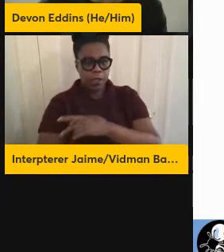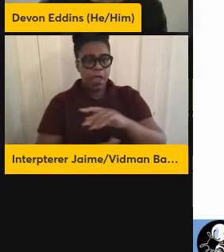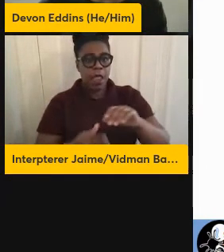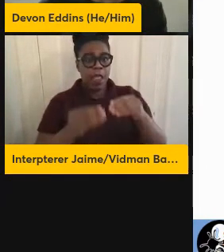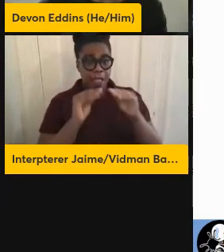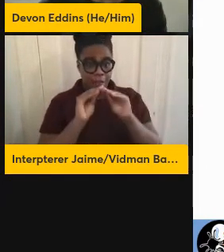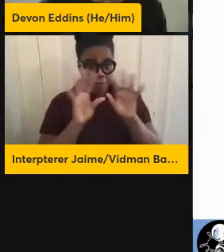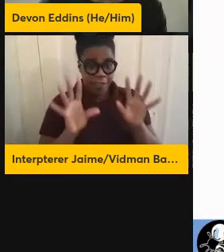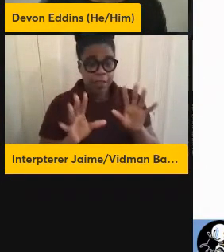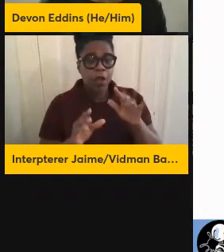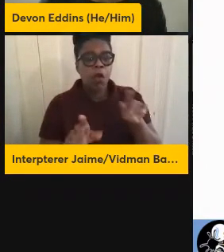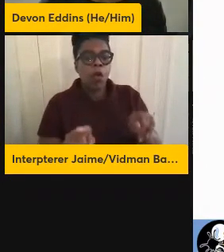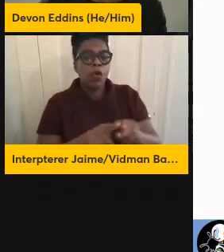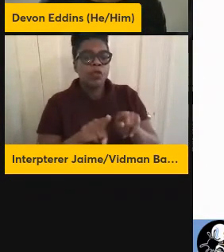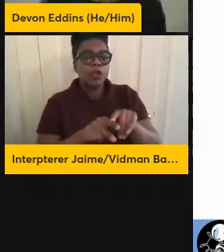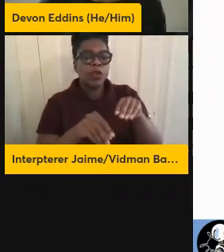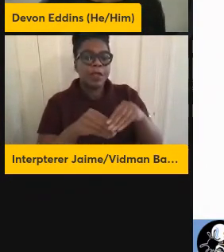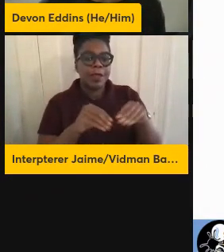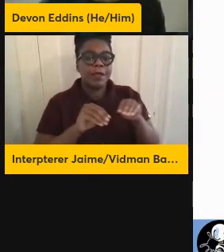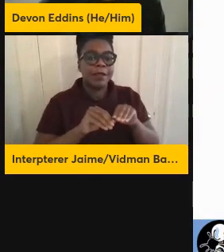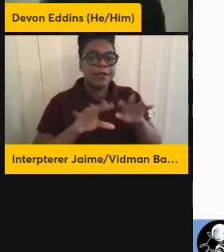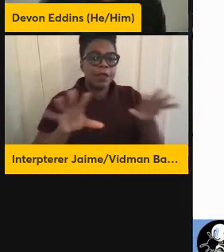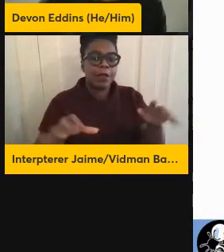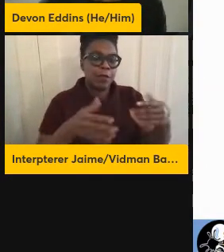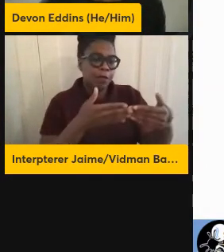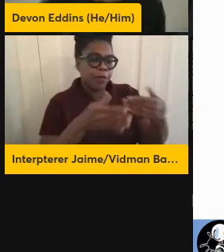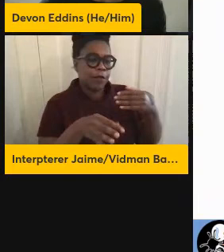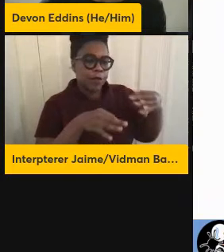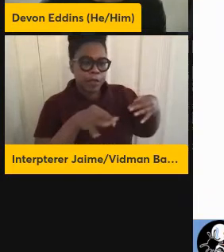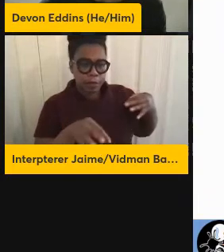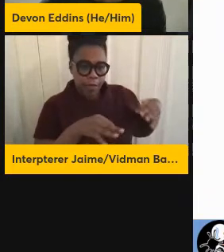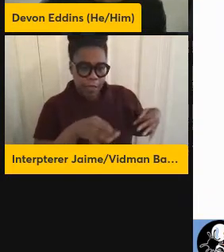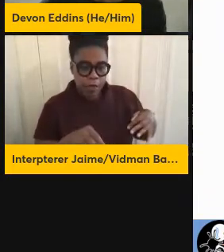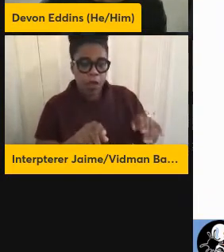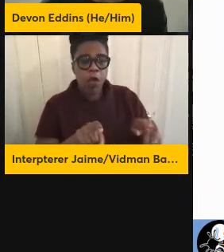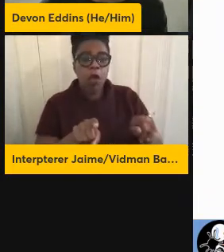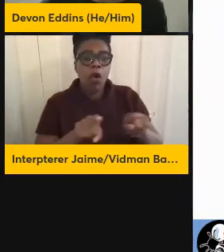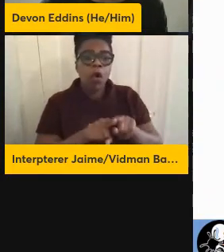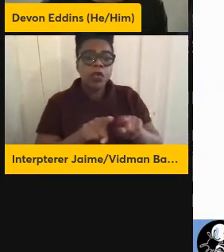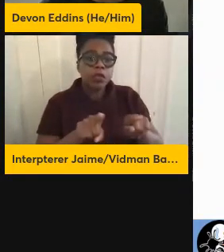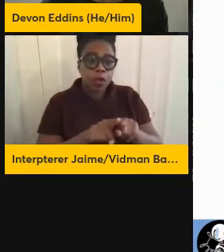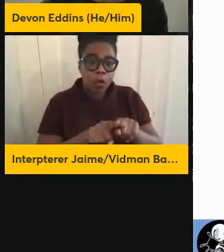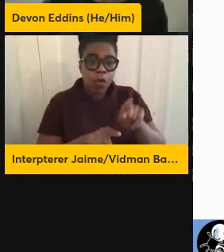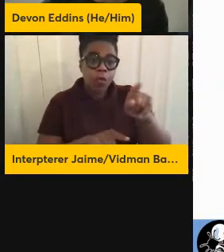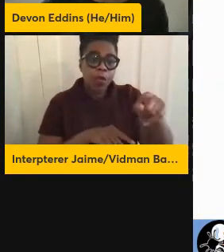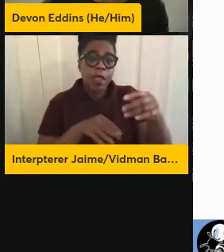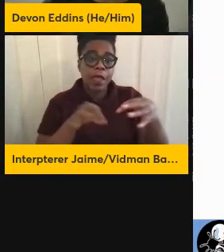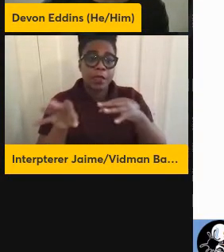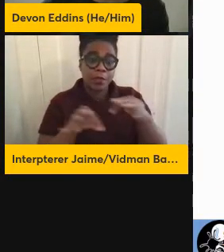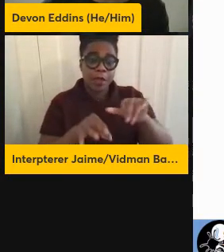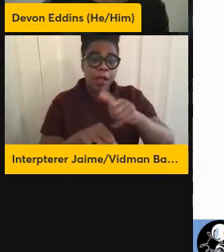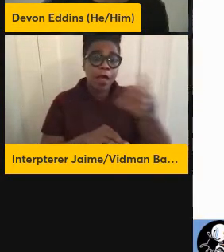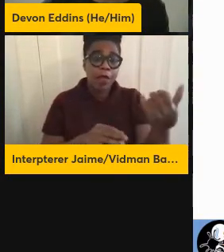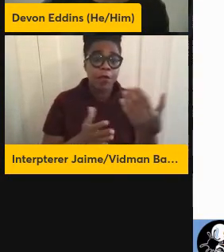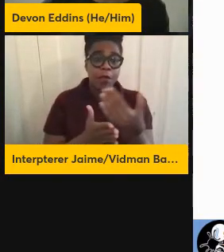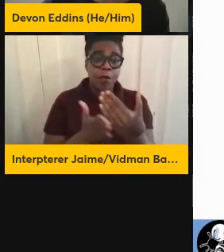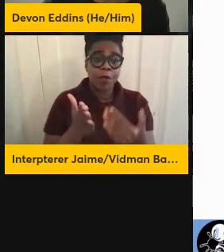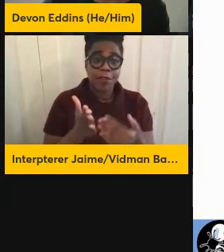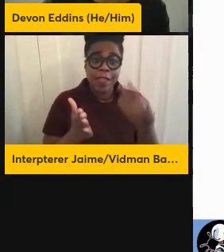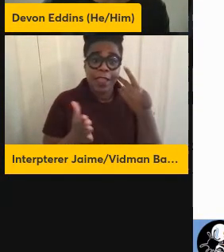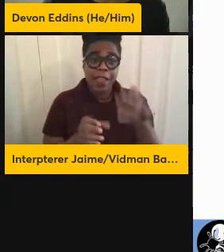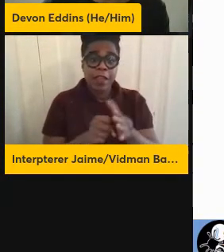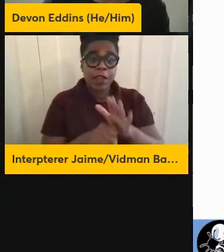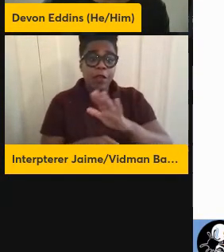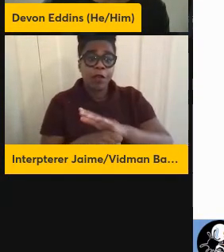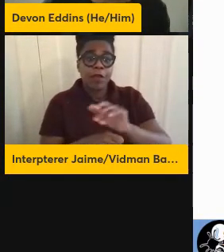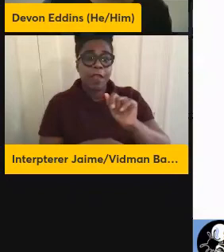the circulation, as has been previously described, and also another common feature that's seen in COVID